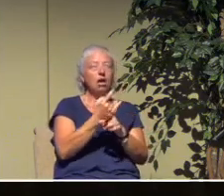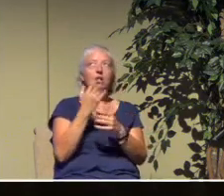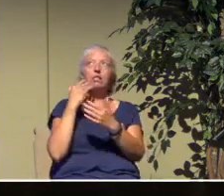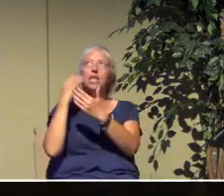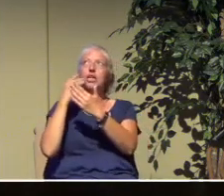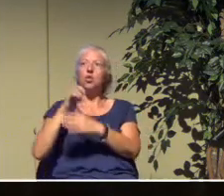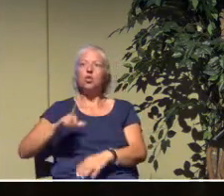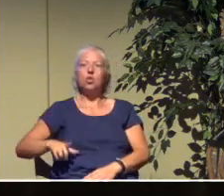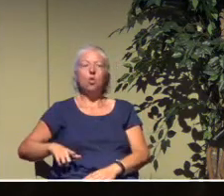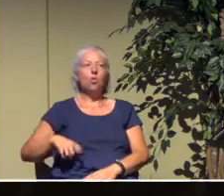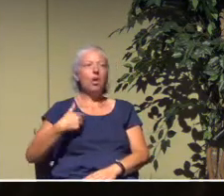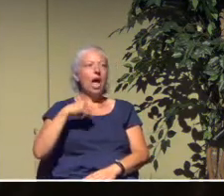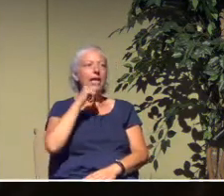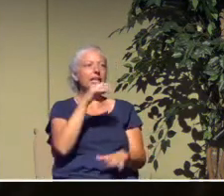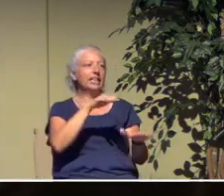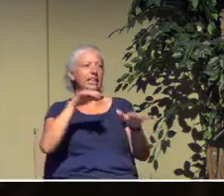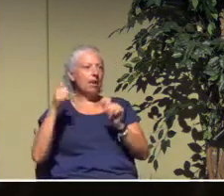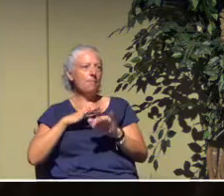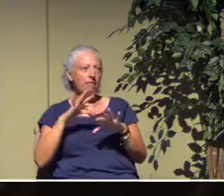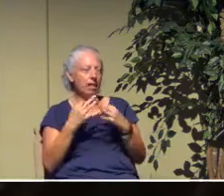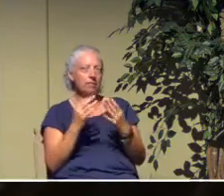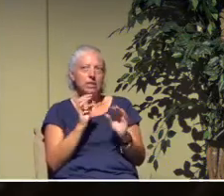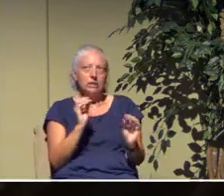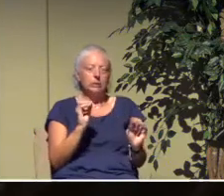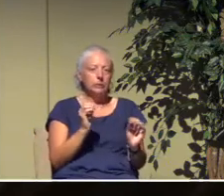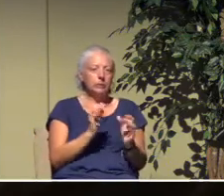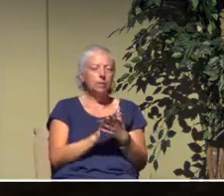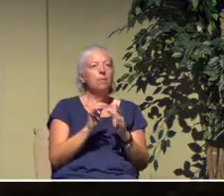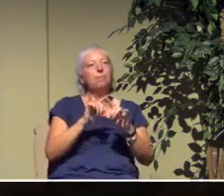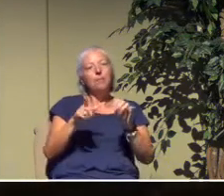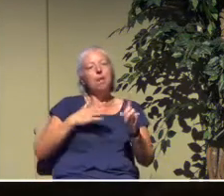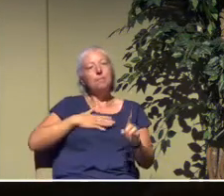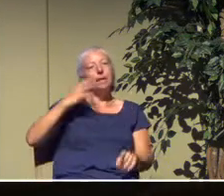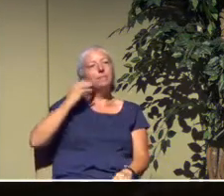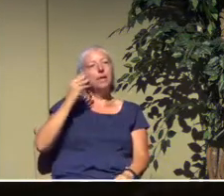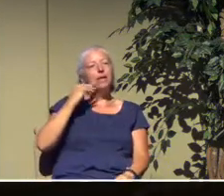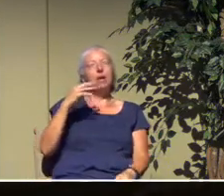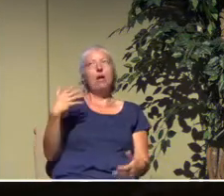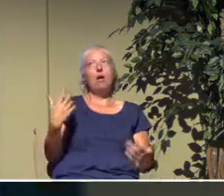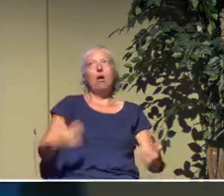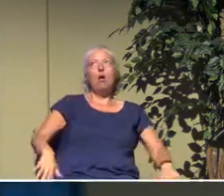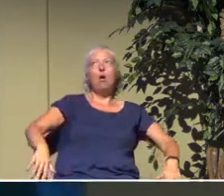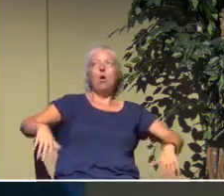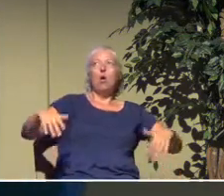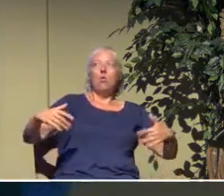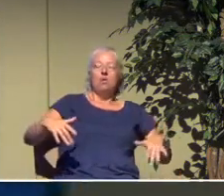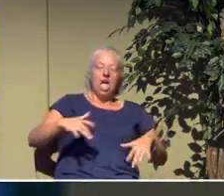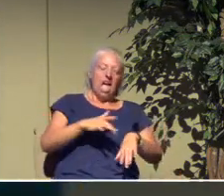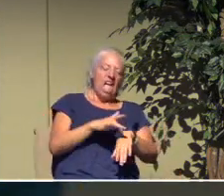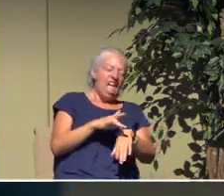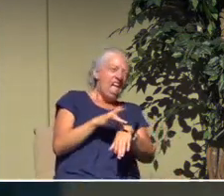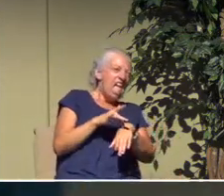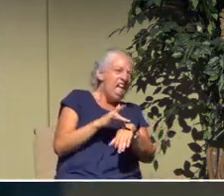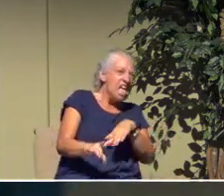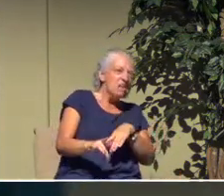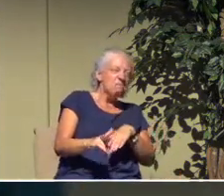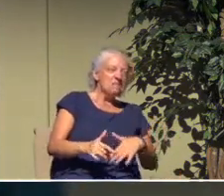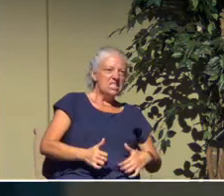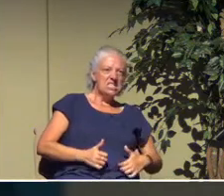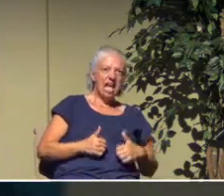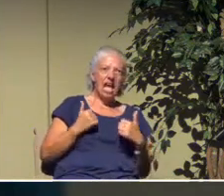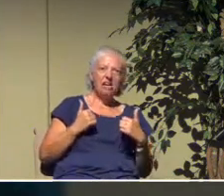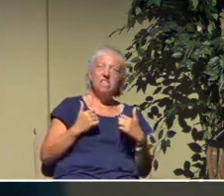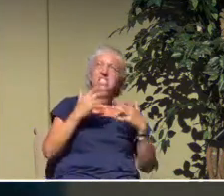Lord, for that. But I experienced such a profound sense of emptiness